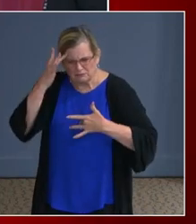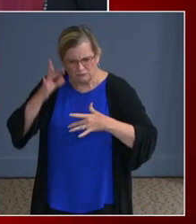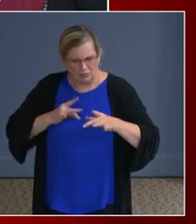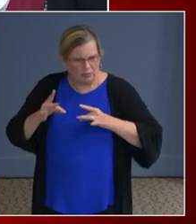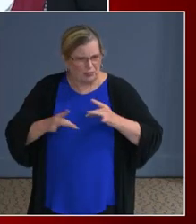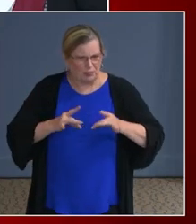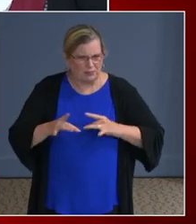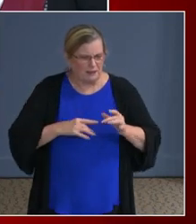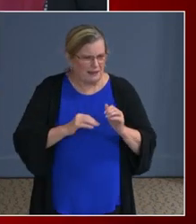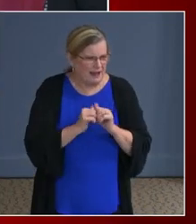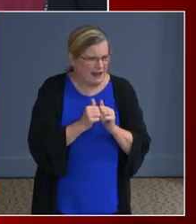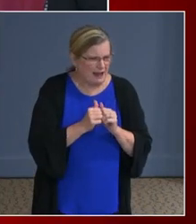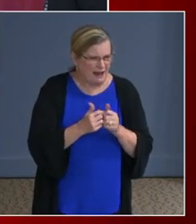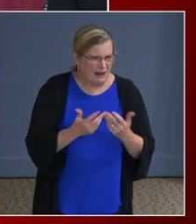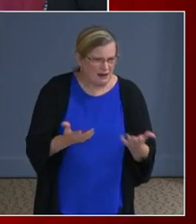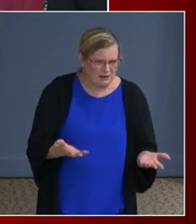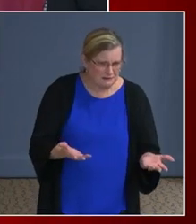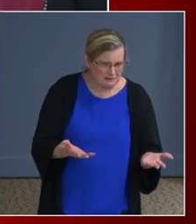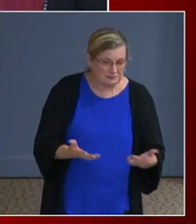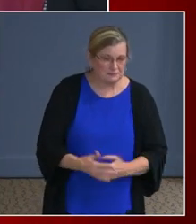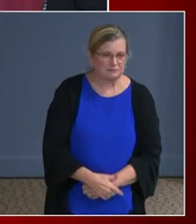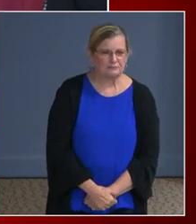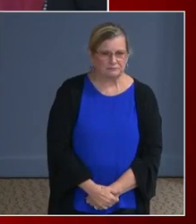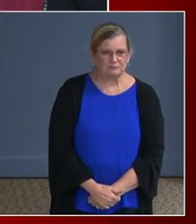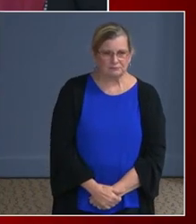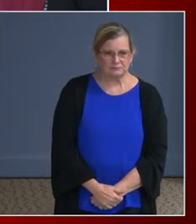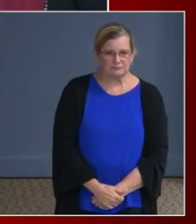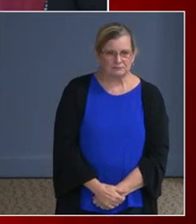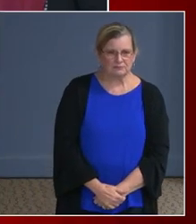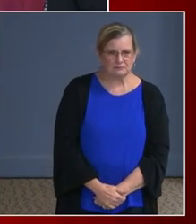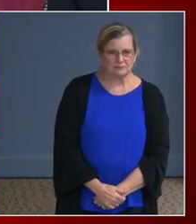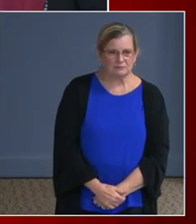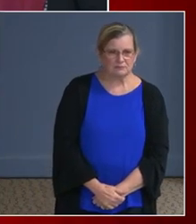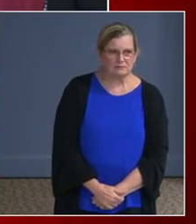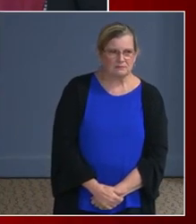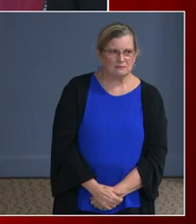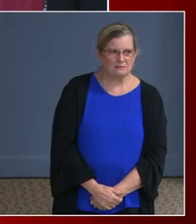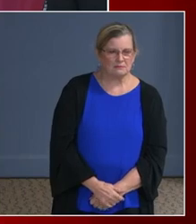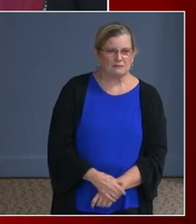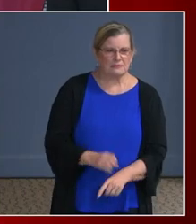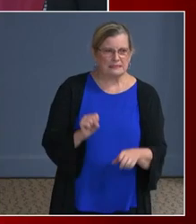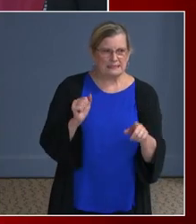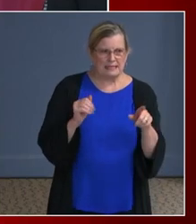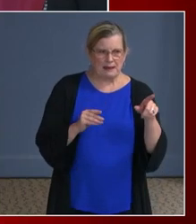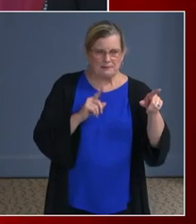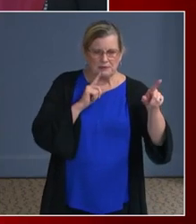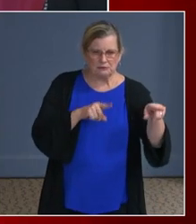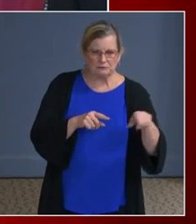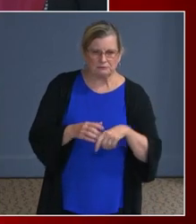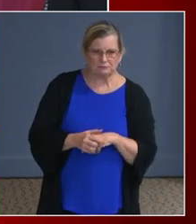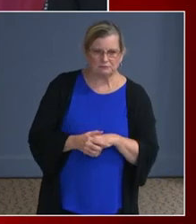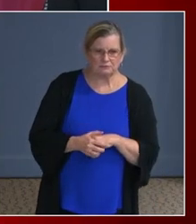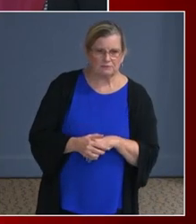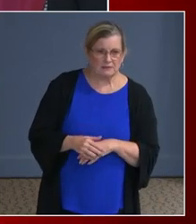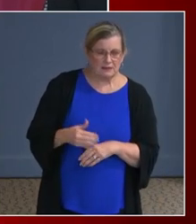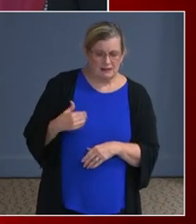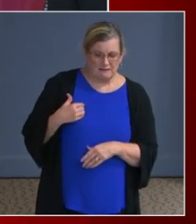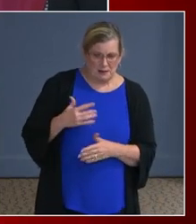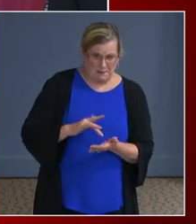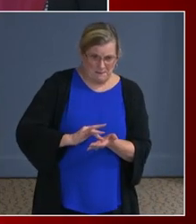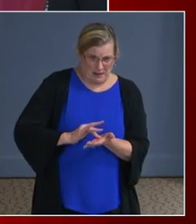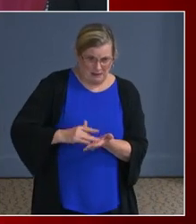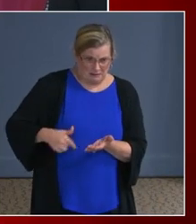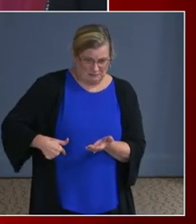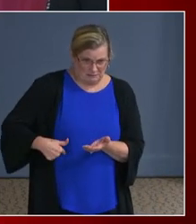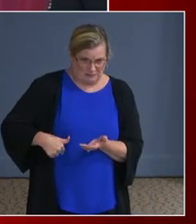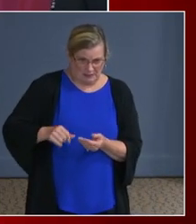infection. But the question is, are you getting a sense the medical community is getting better at treating people for this now? So